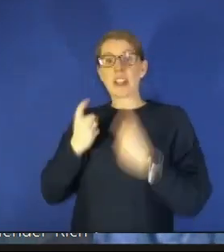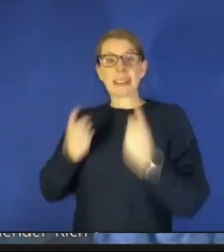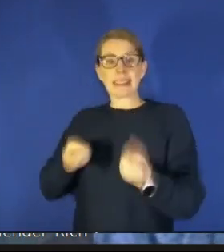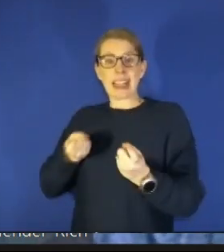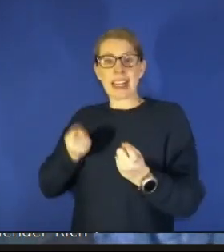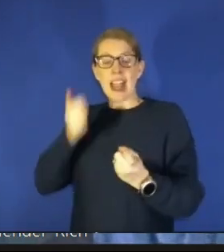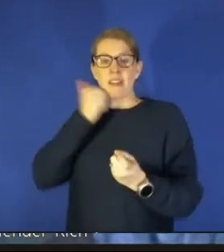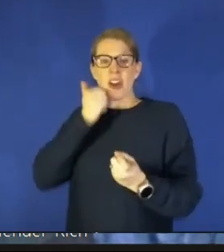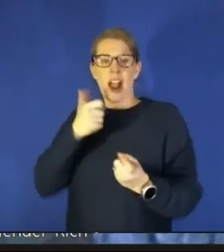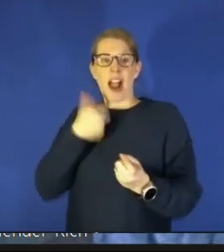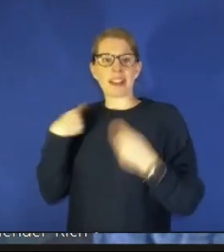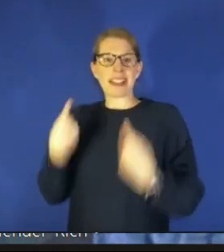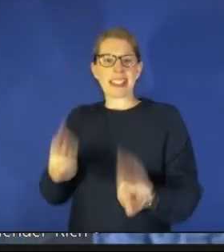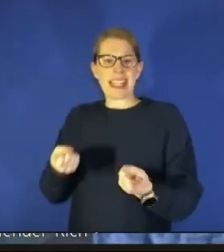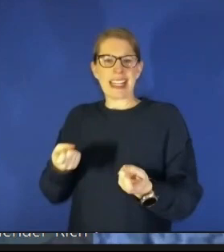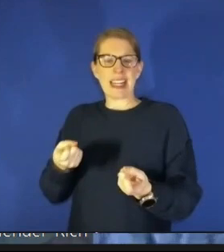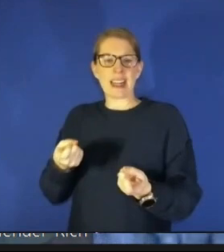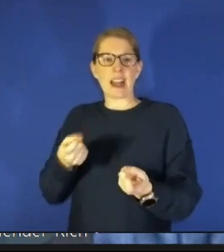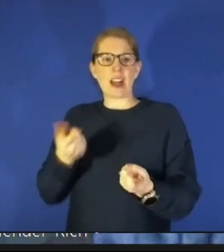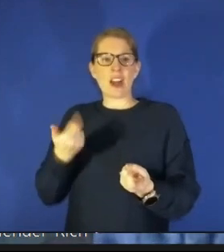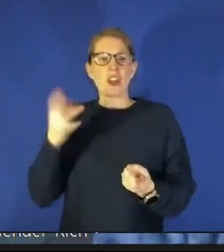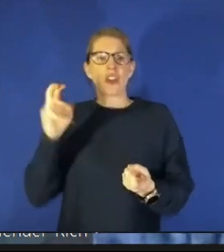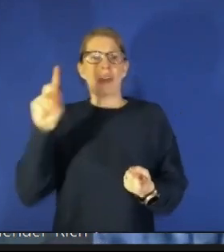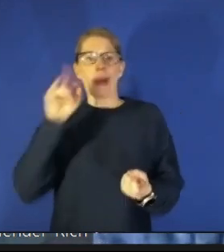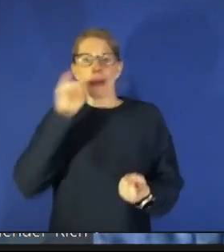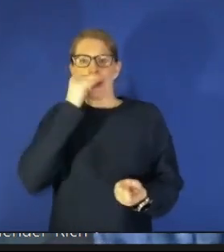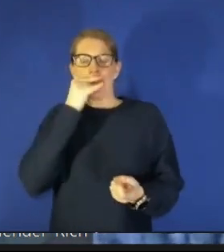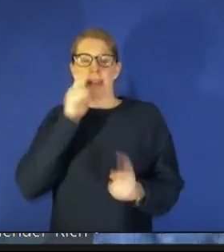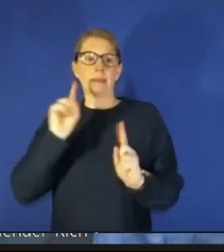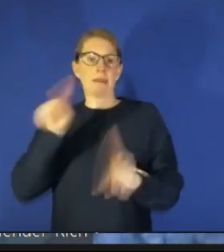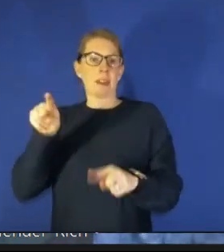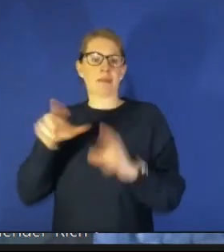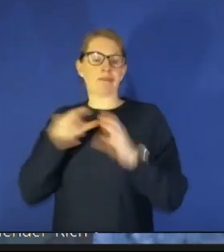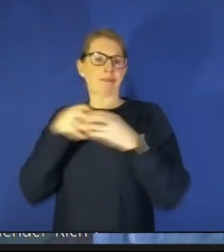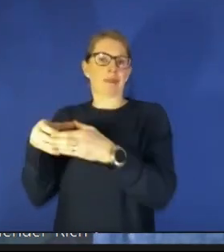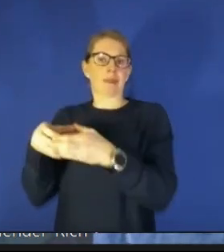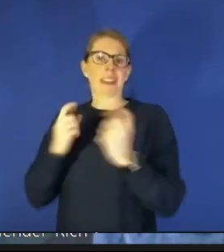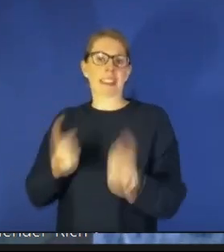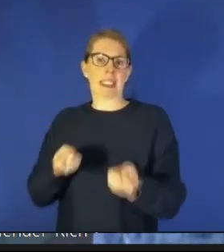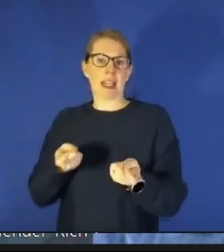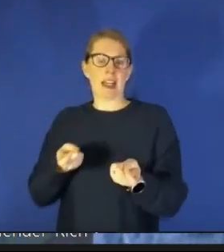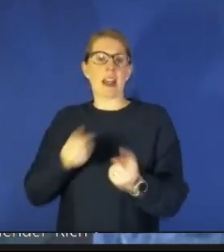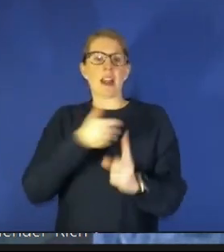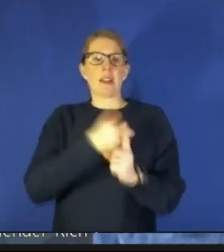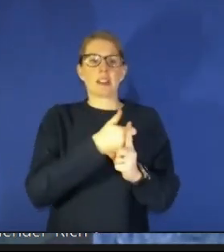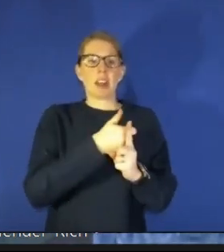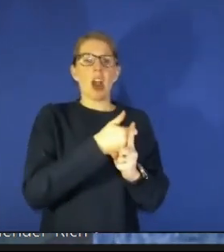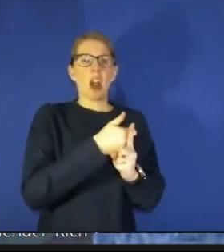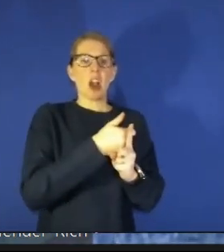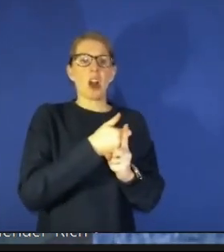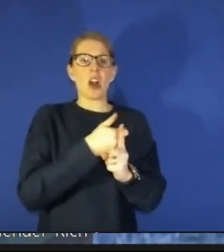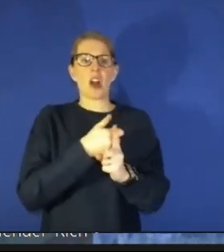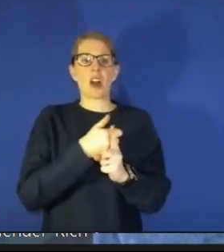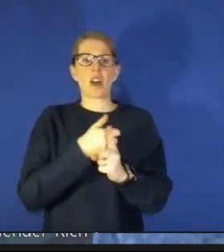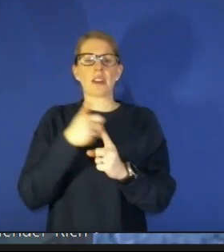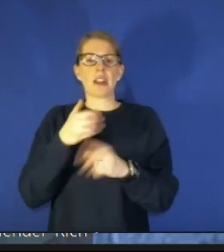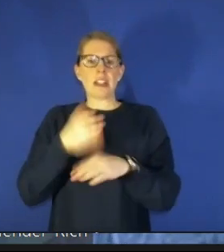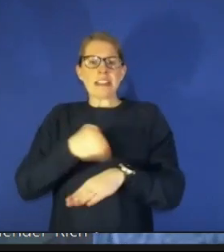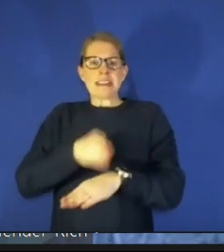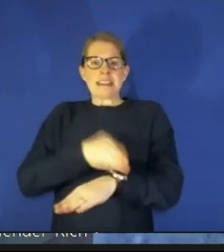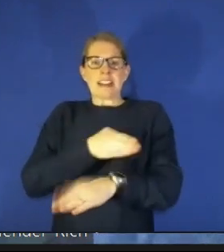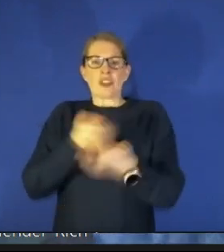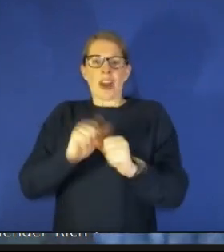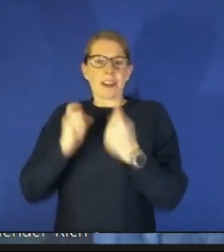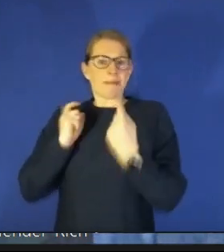skied my whole life. I'm taking my grandkids skiing. And so he would work towards being able to ski with those grandkids every year. And